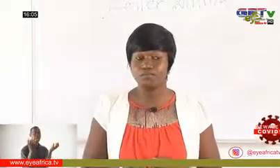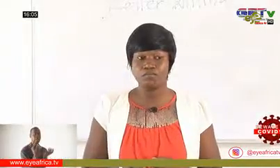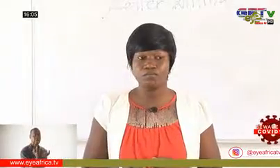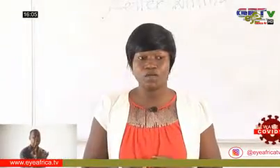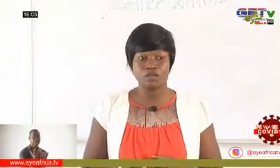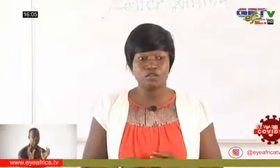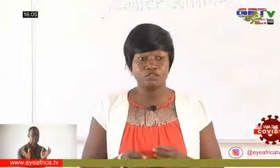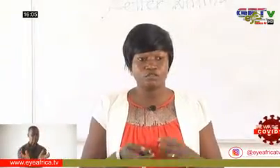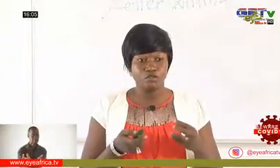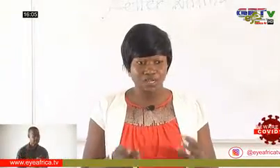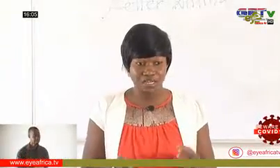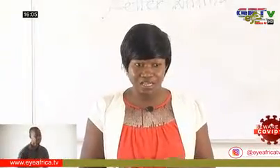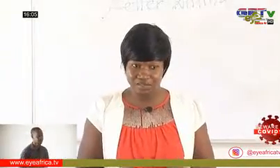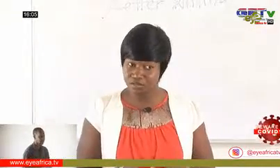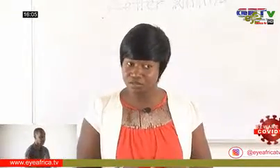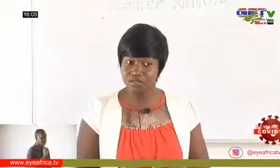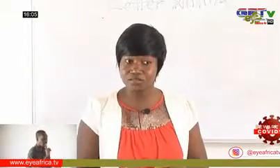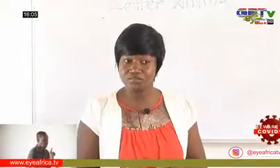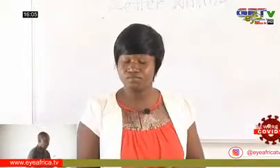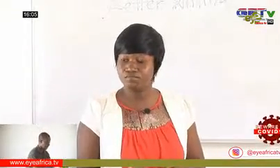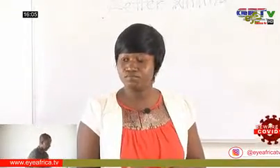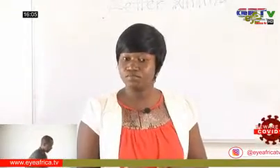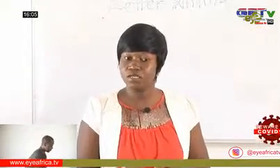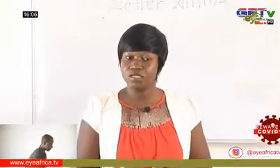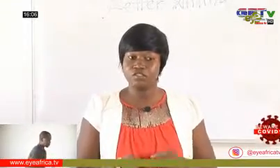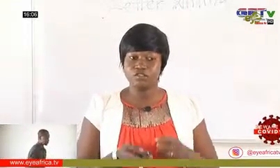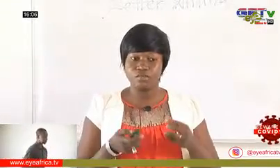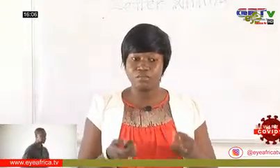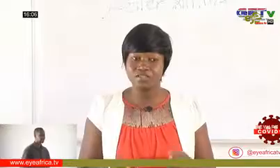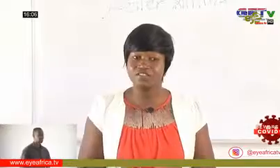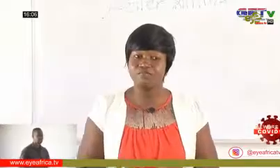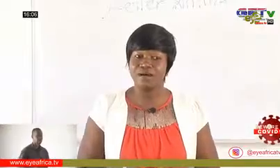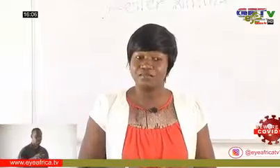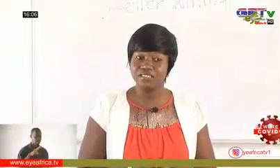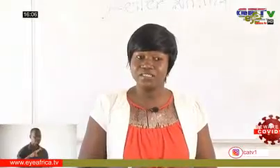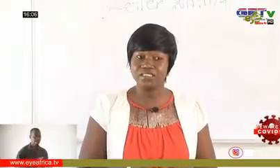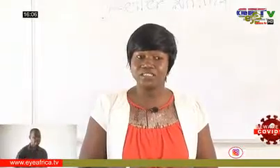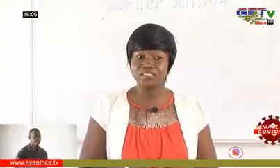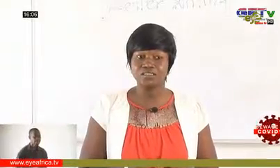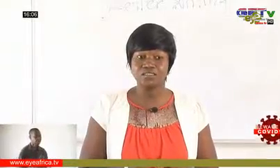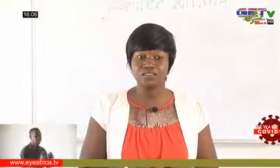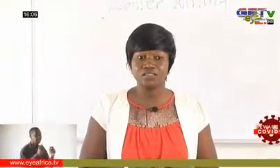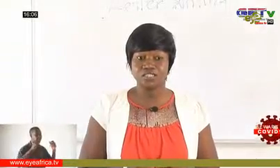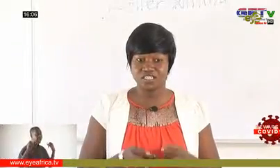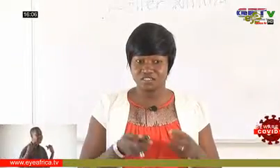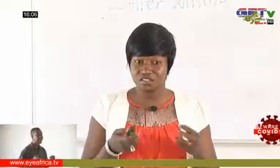organizations, to local councils, to members of parliament,